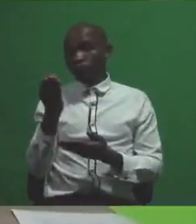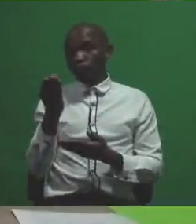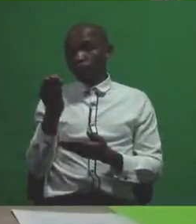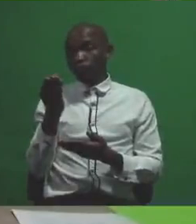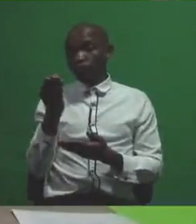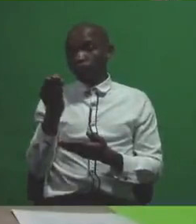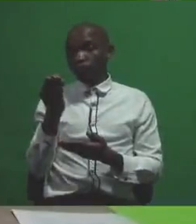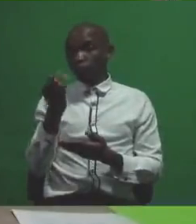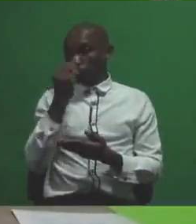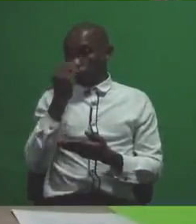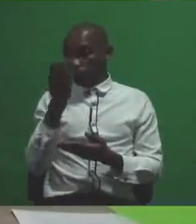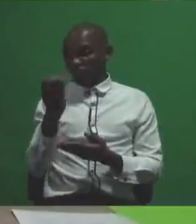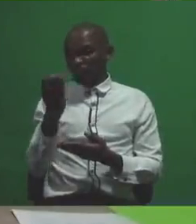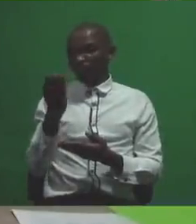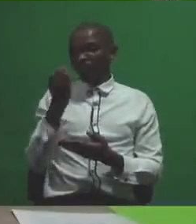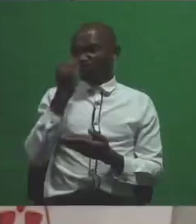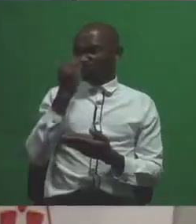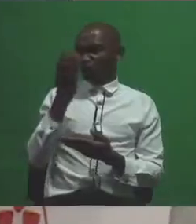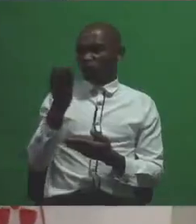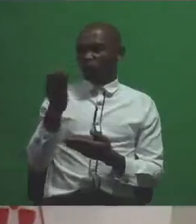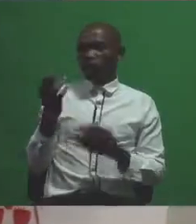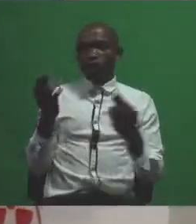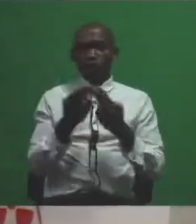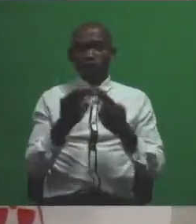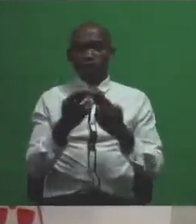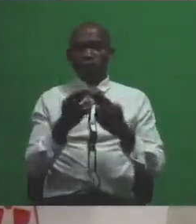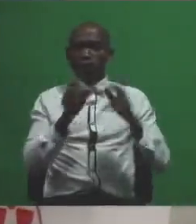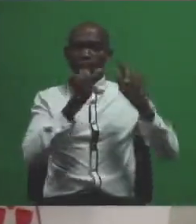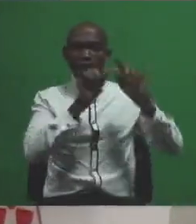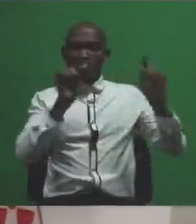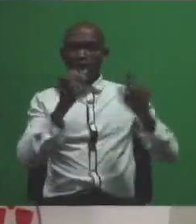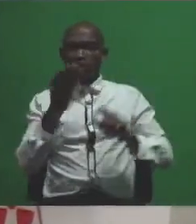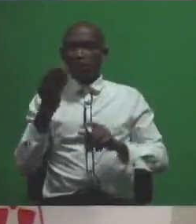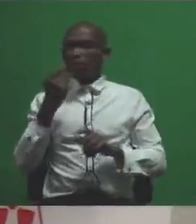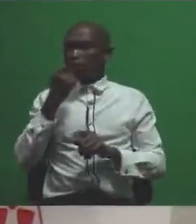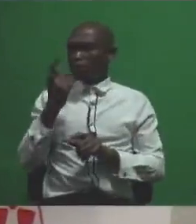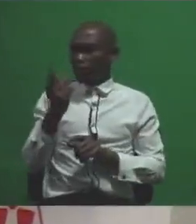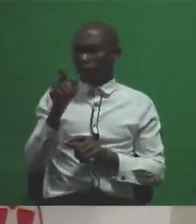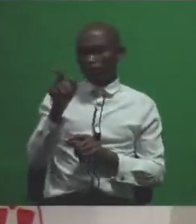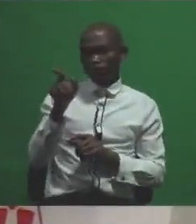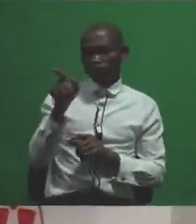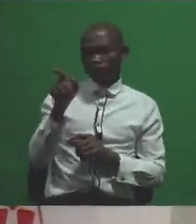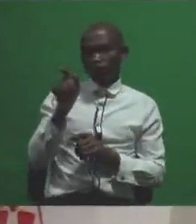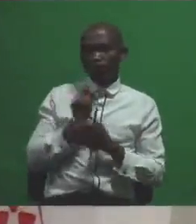not just to put everywhere. We have another statement say,